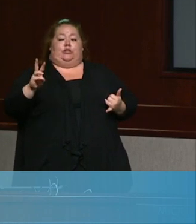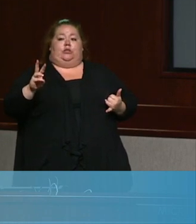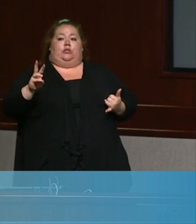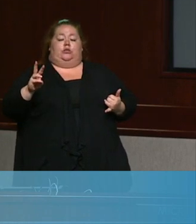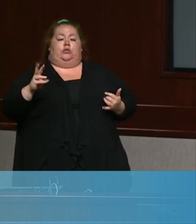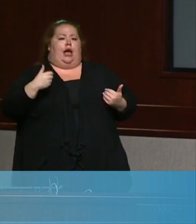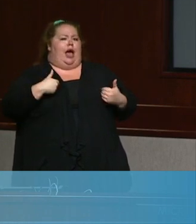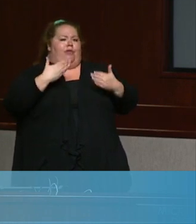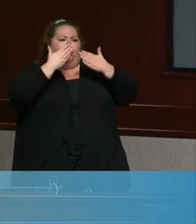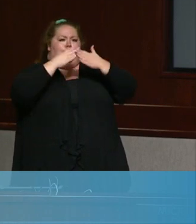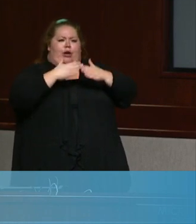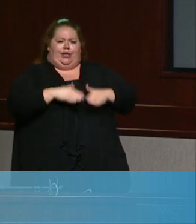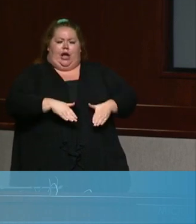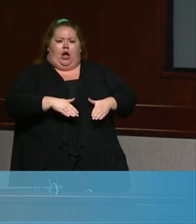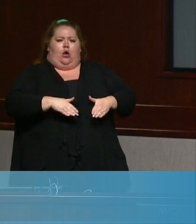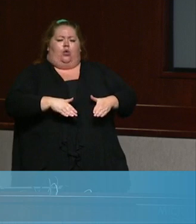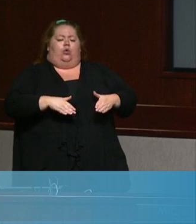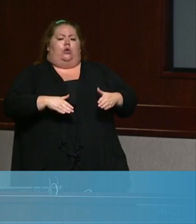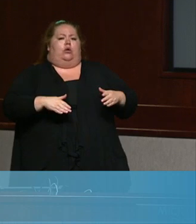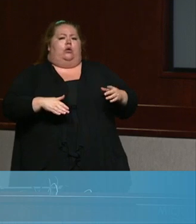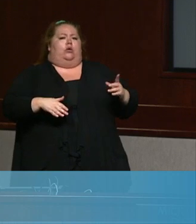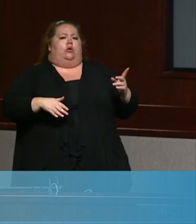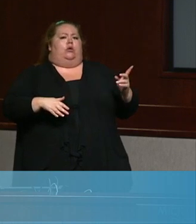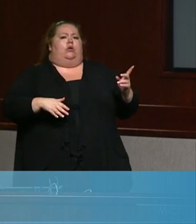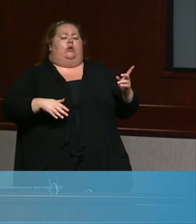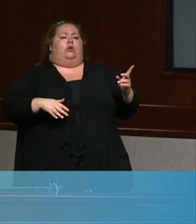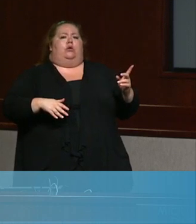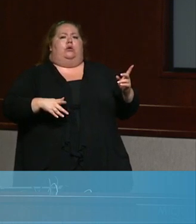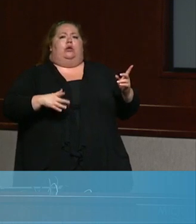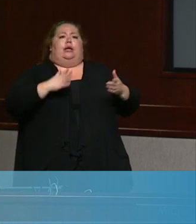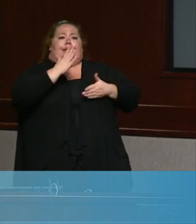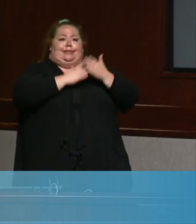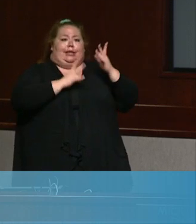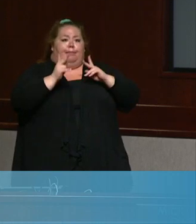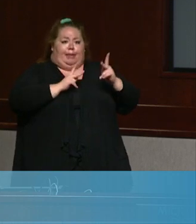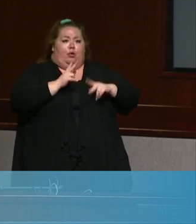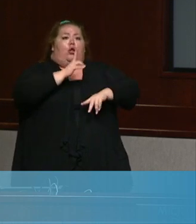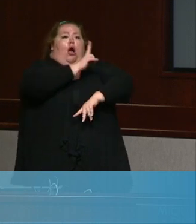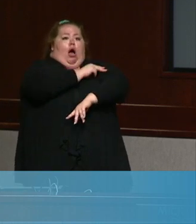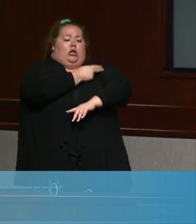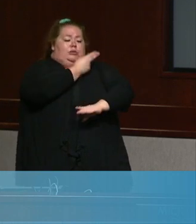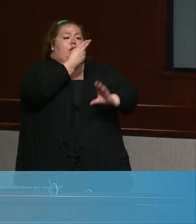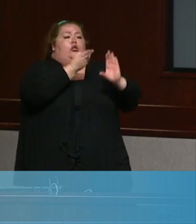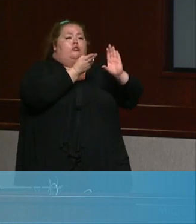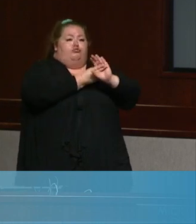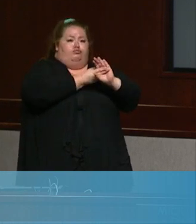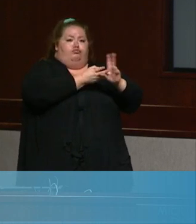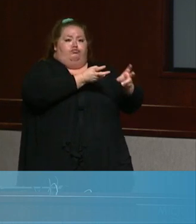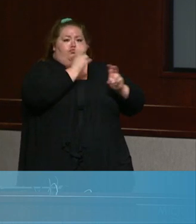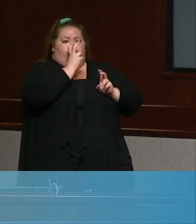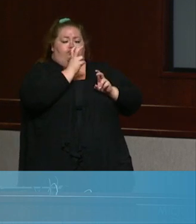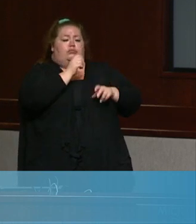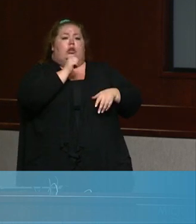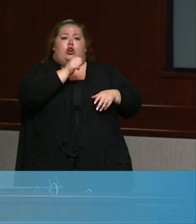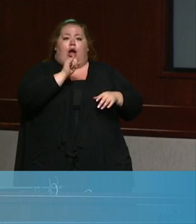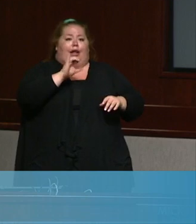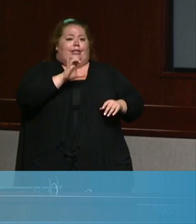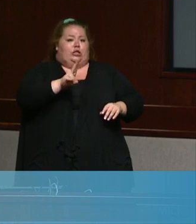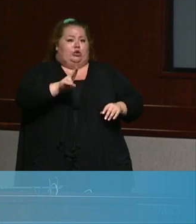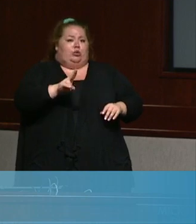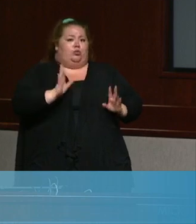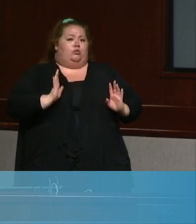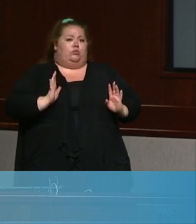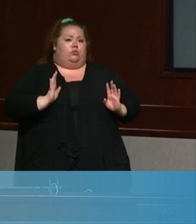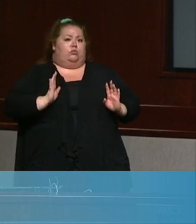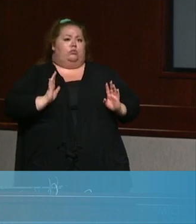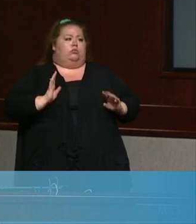are considered hospitalized and not sick enough for ICU, or if they're on that list, are they all considered ICU?